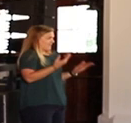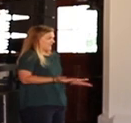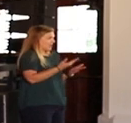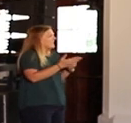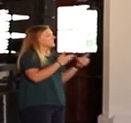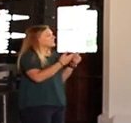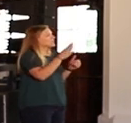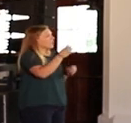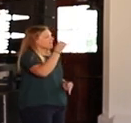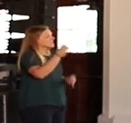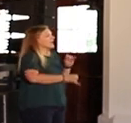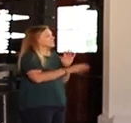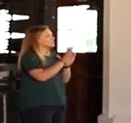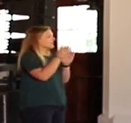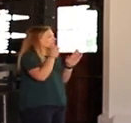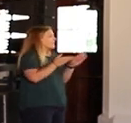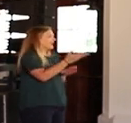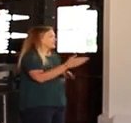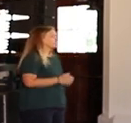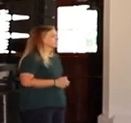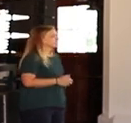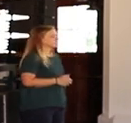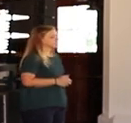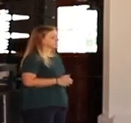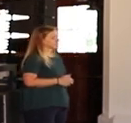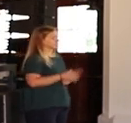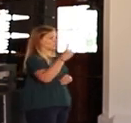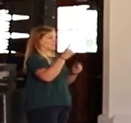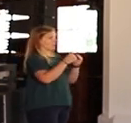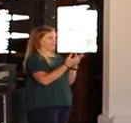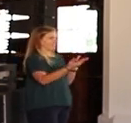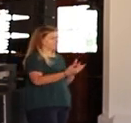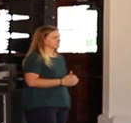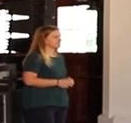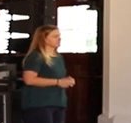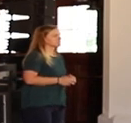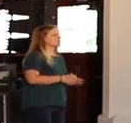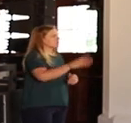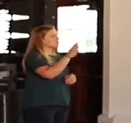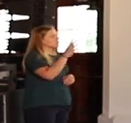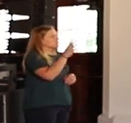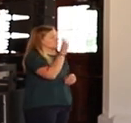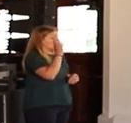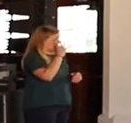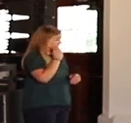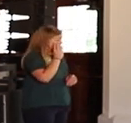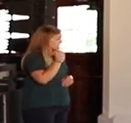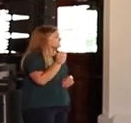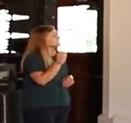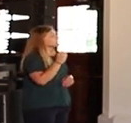matter what your final choice of major. I want to say one final word. There will be times when